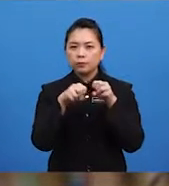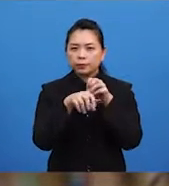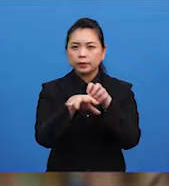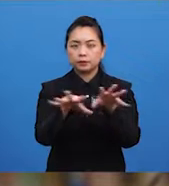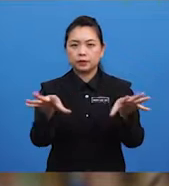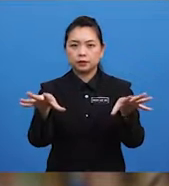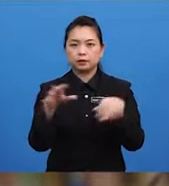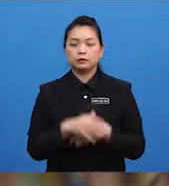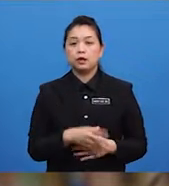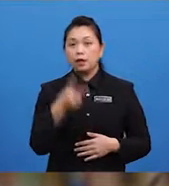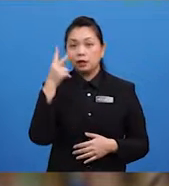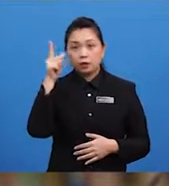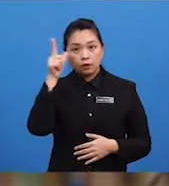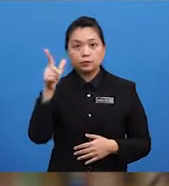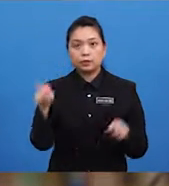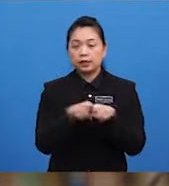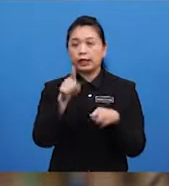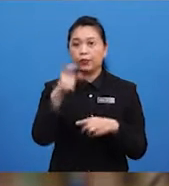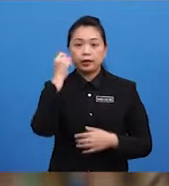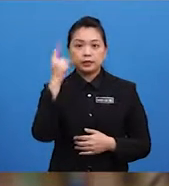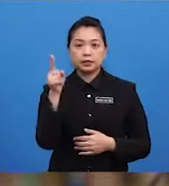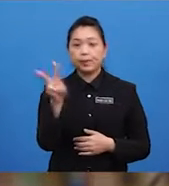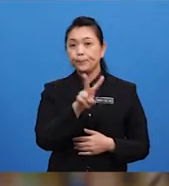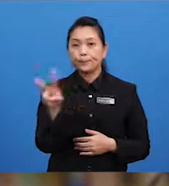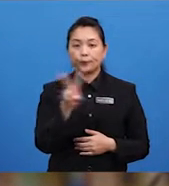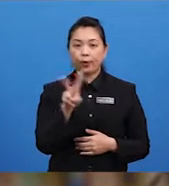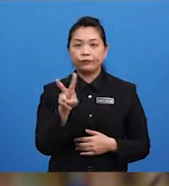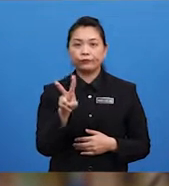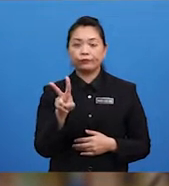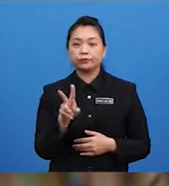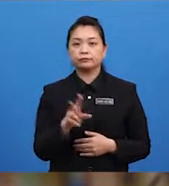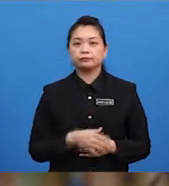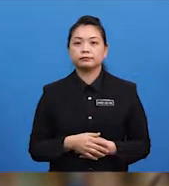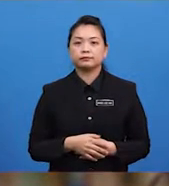Good, looks like you understand both references already.